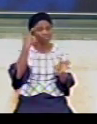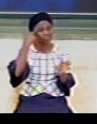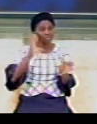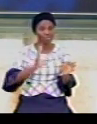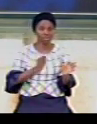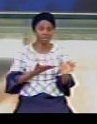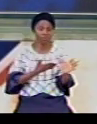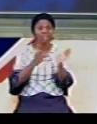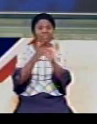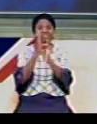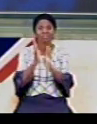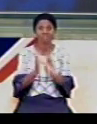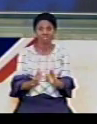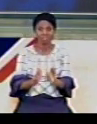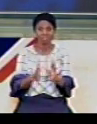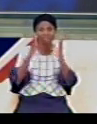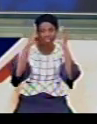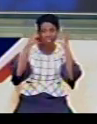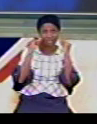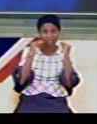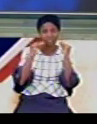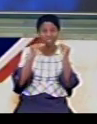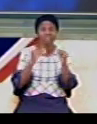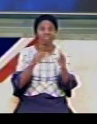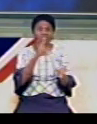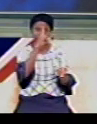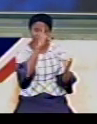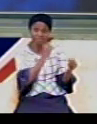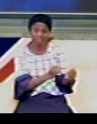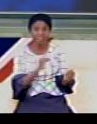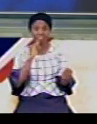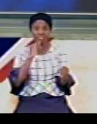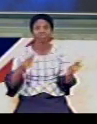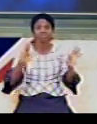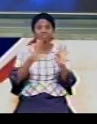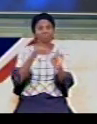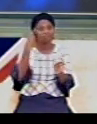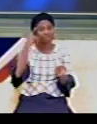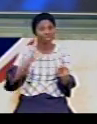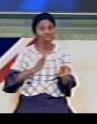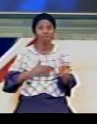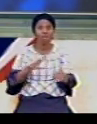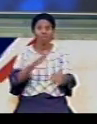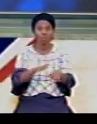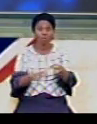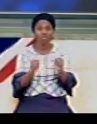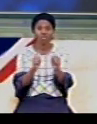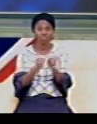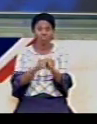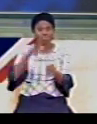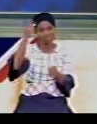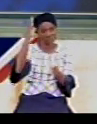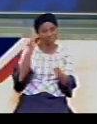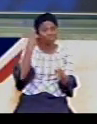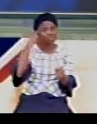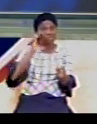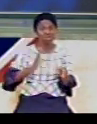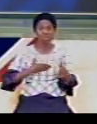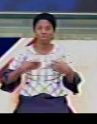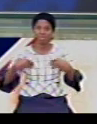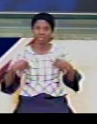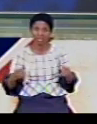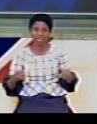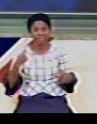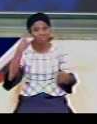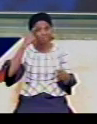experiences. Faith is essential for our walk with God, for our healing, for